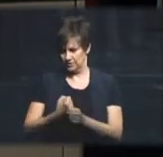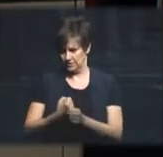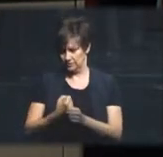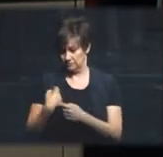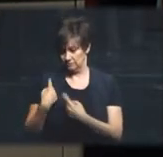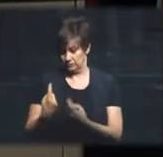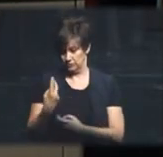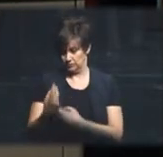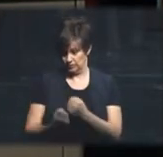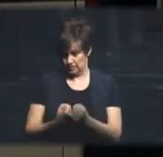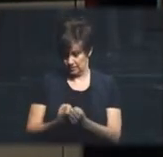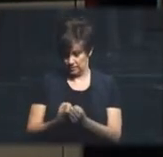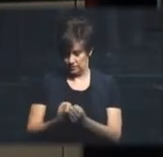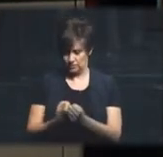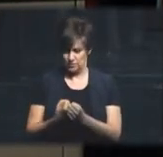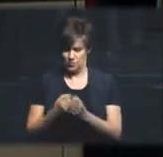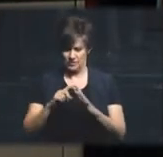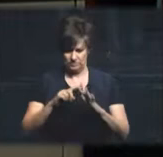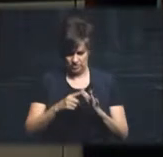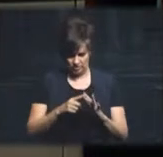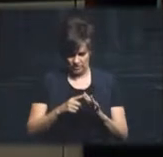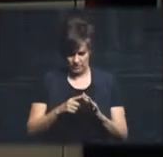we've gone